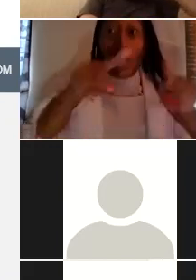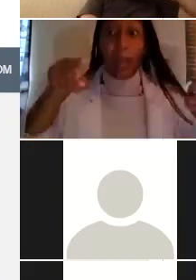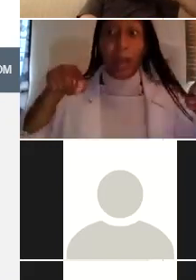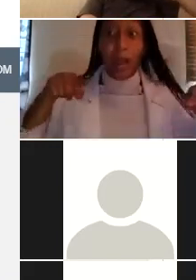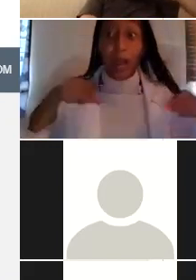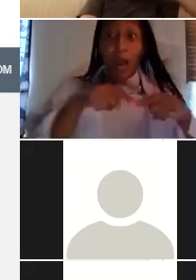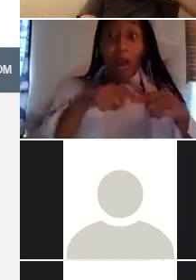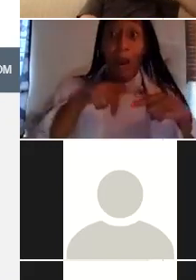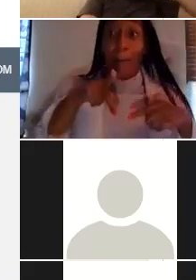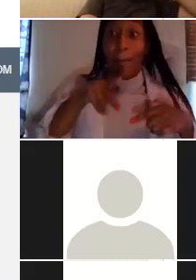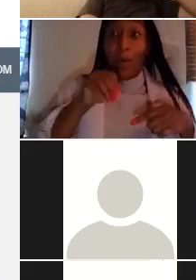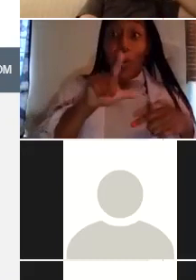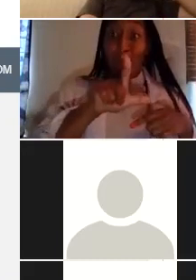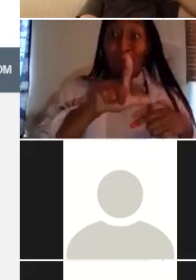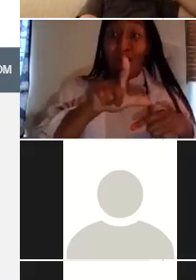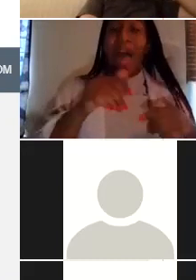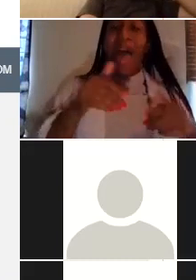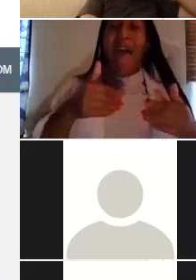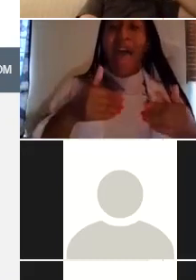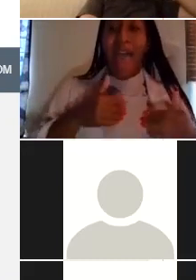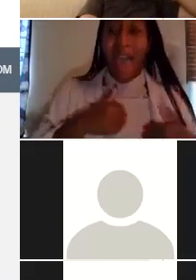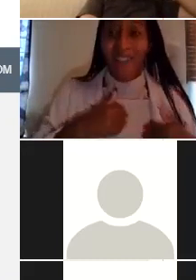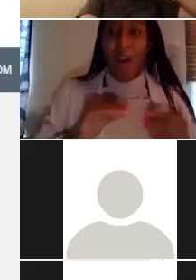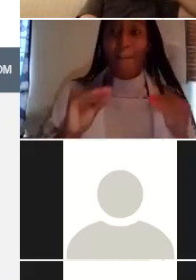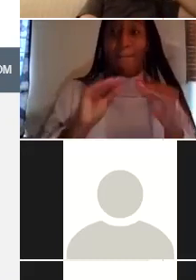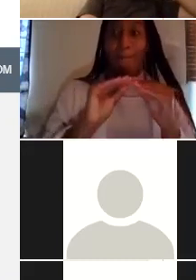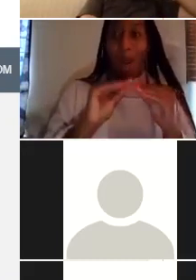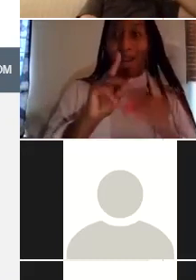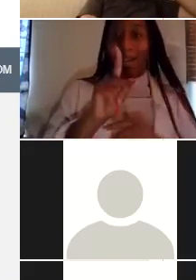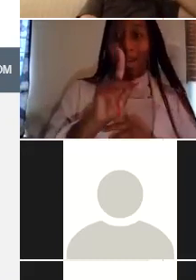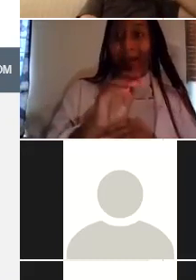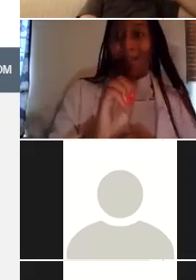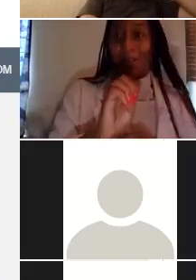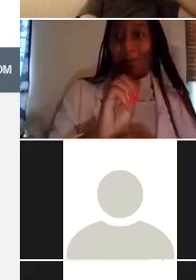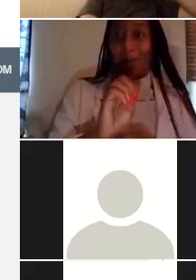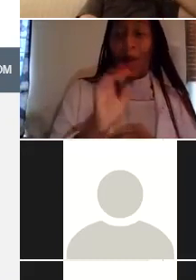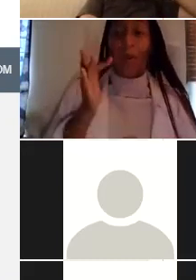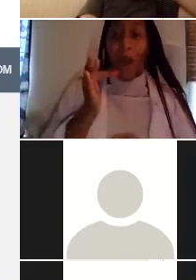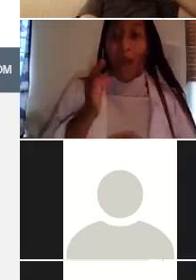right? So that's a good way of understanding the difference between the two.